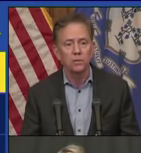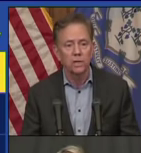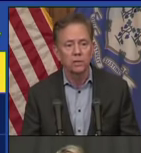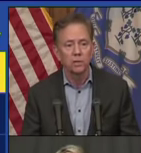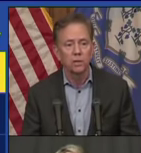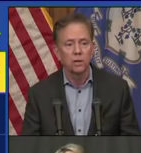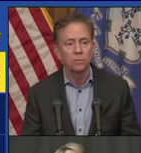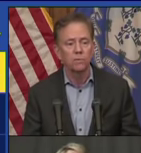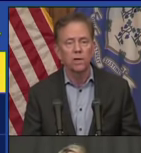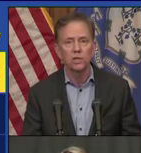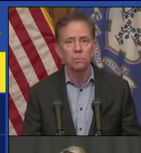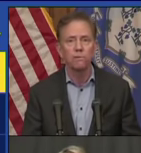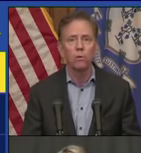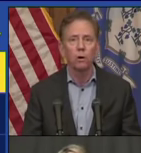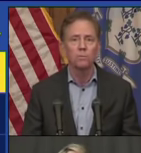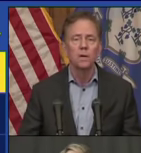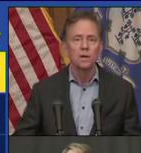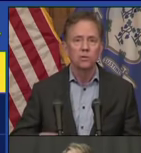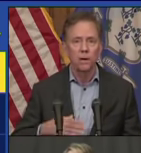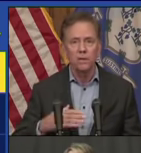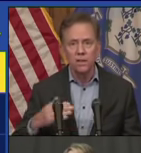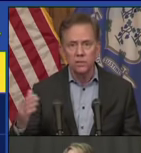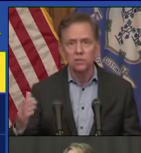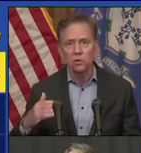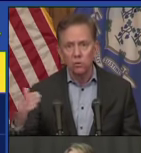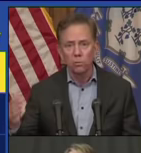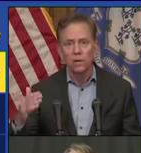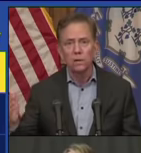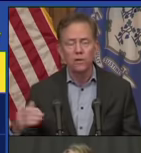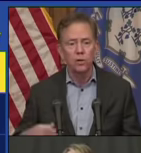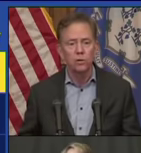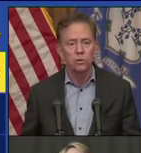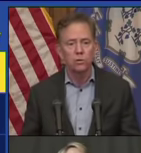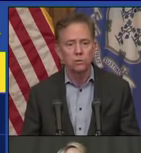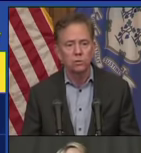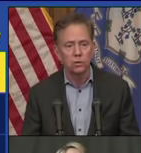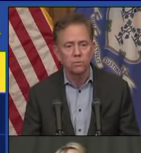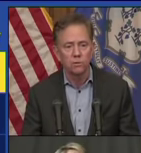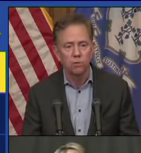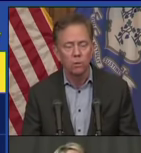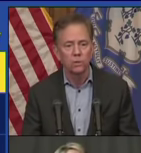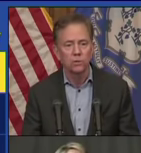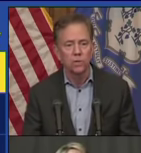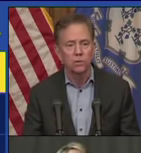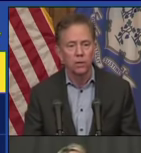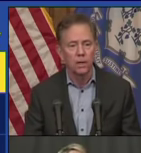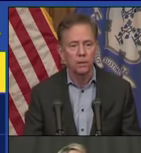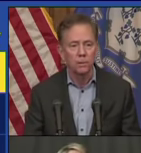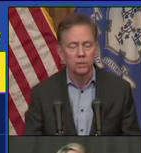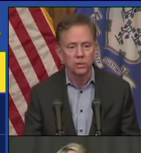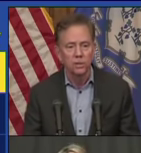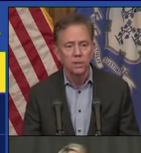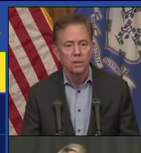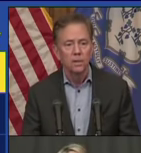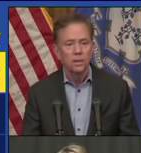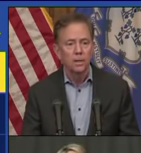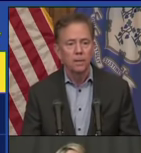smaller percentage of the number of tests performed. So I think this is all relatively good news in terms of what we're trying to